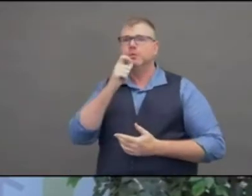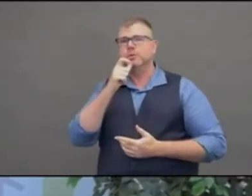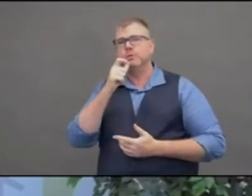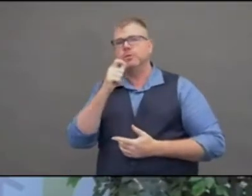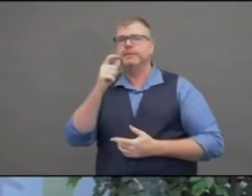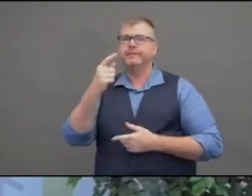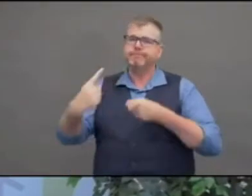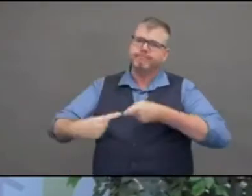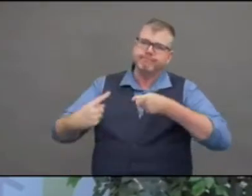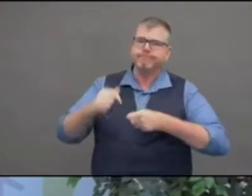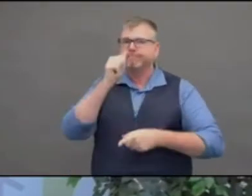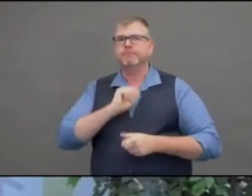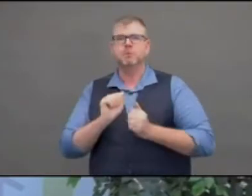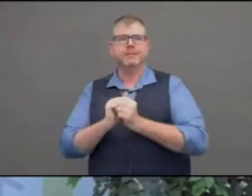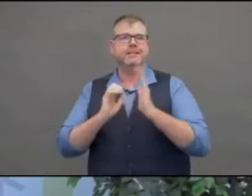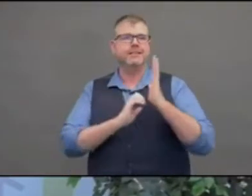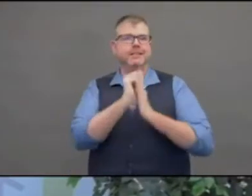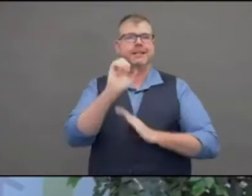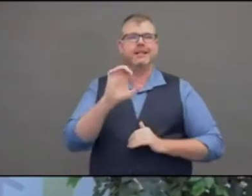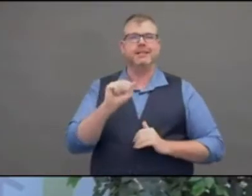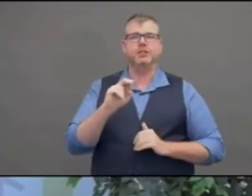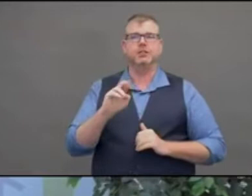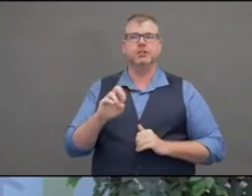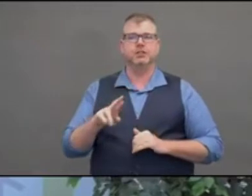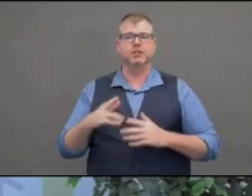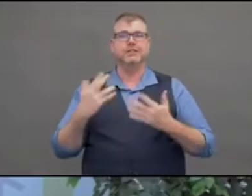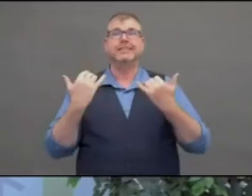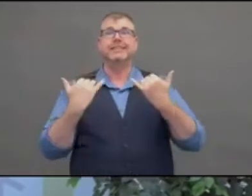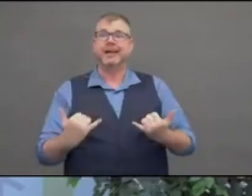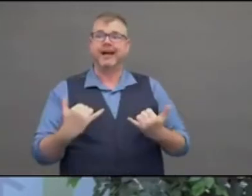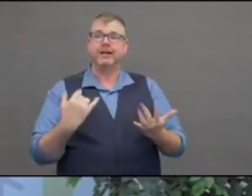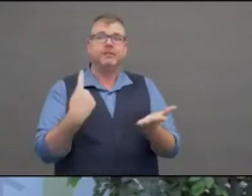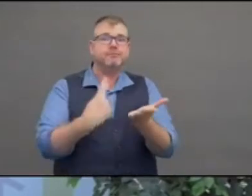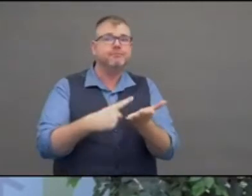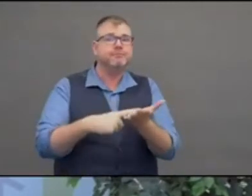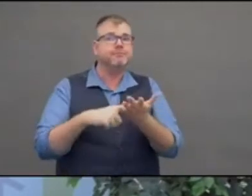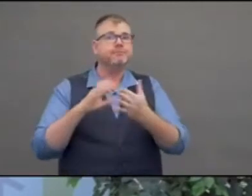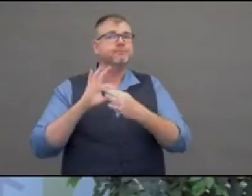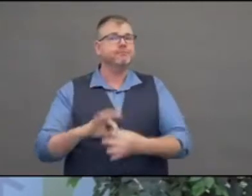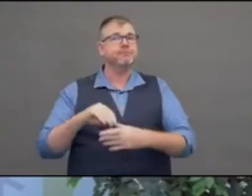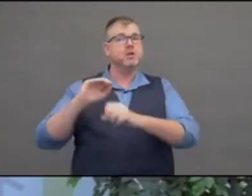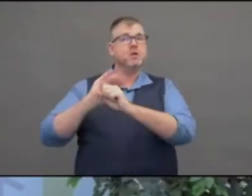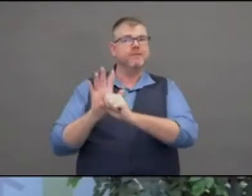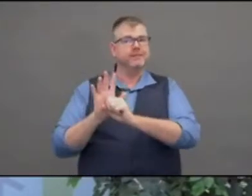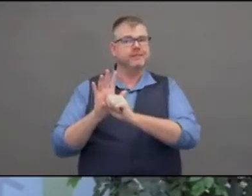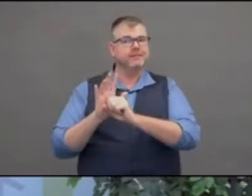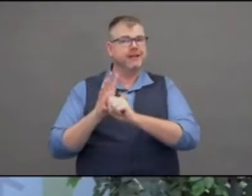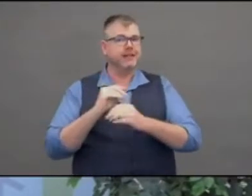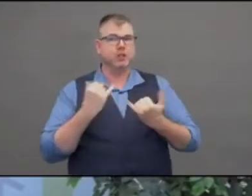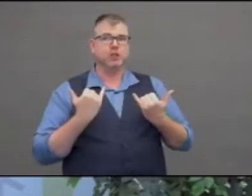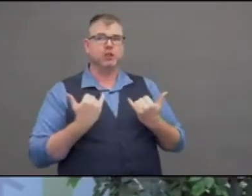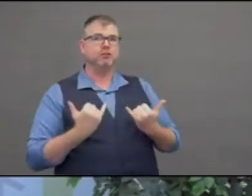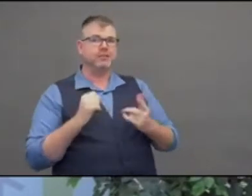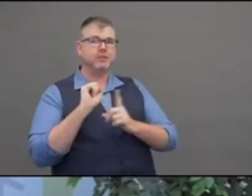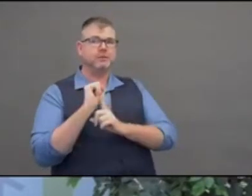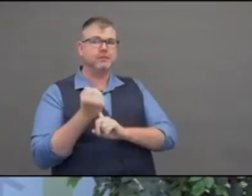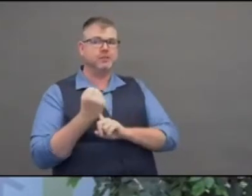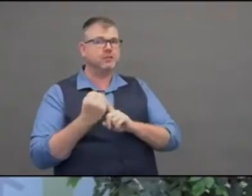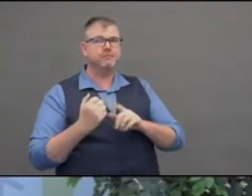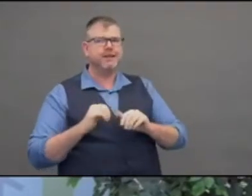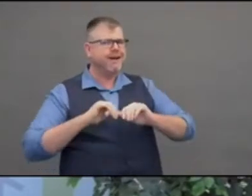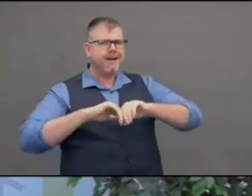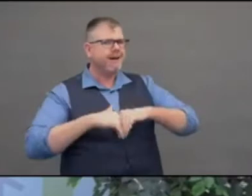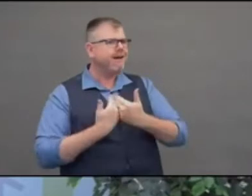affected by it. Now, talking about COVID-19 and the current situation that we're facing, how has